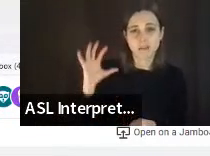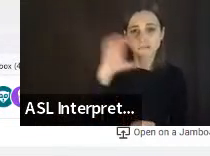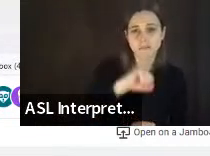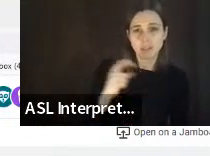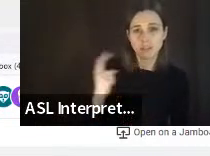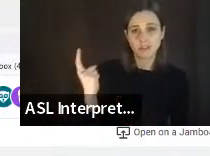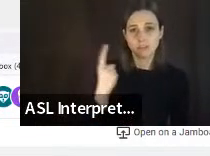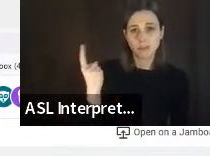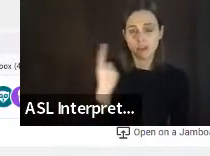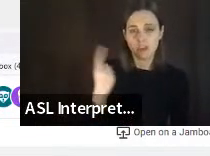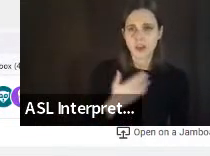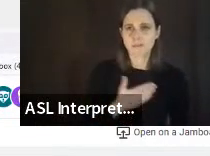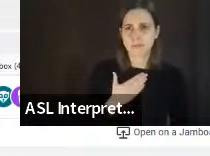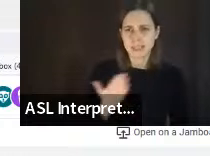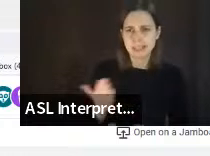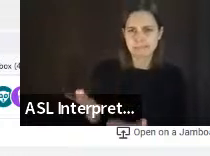level